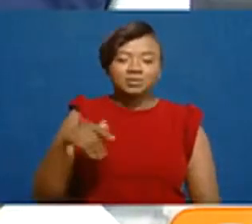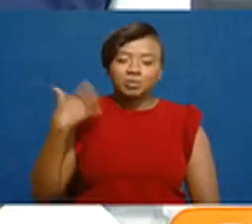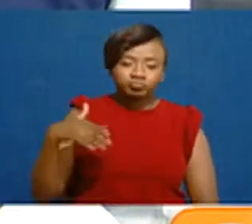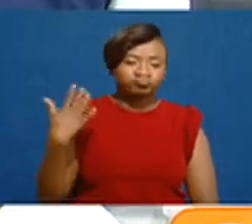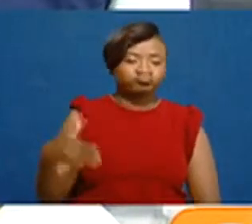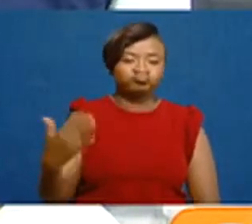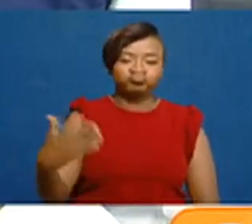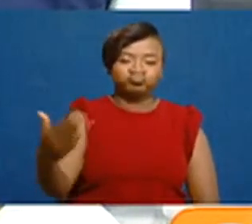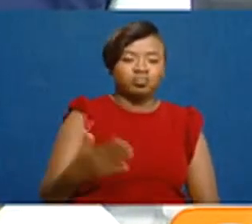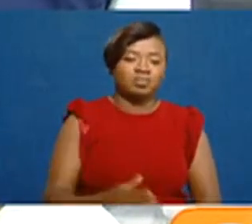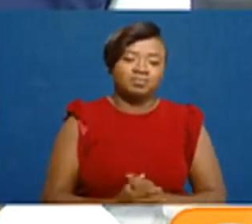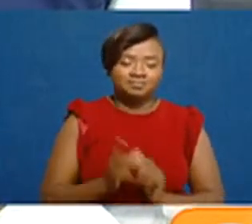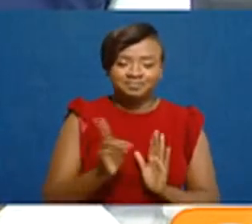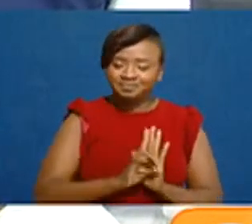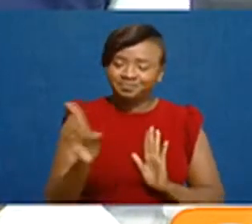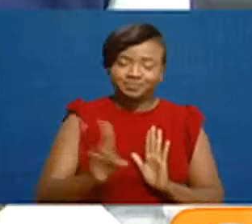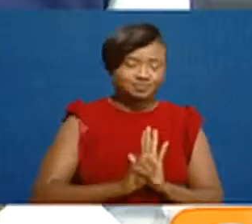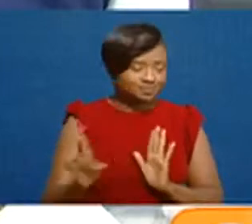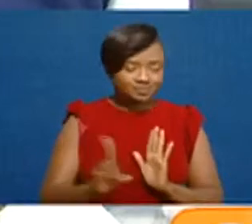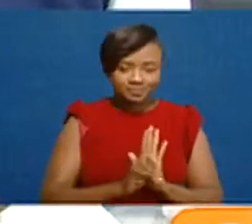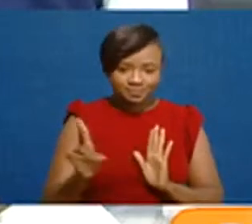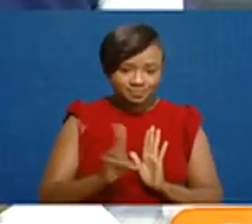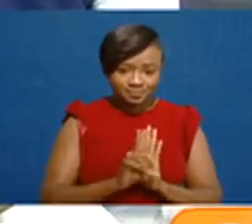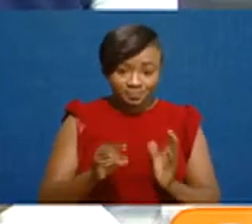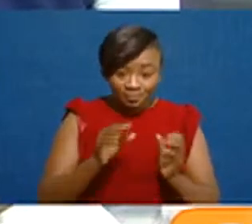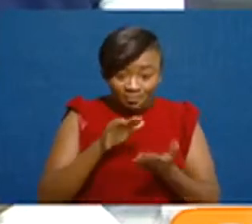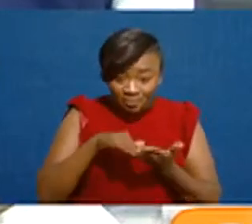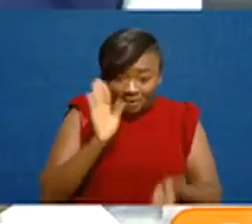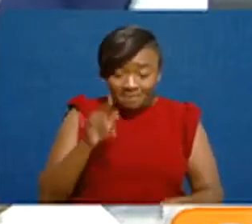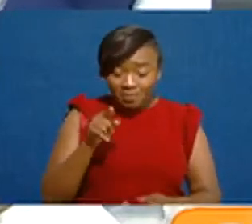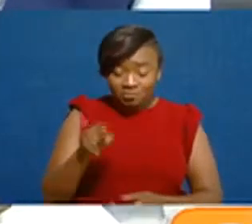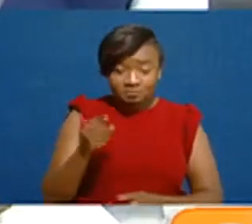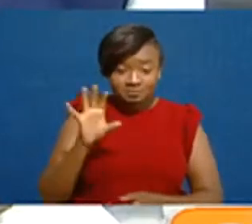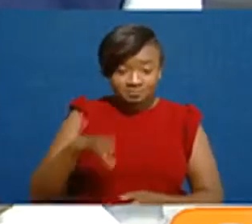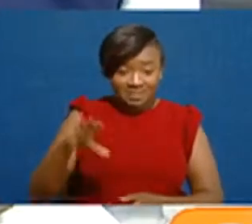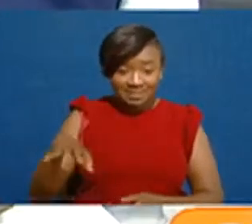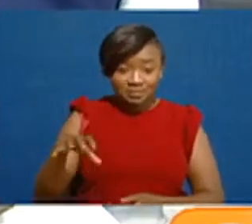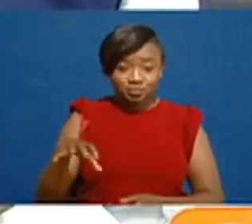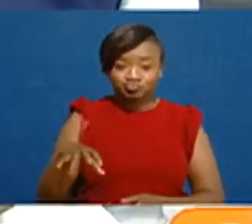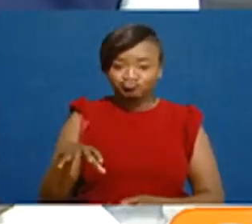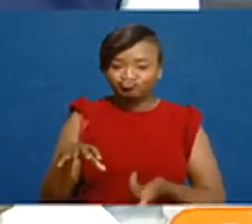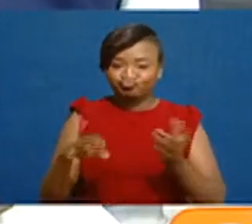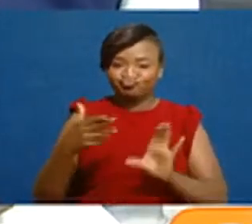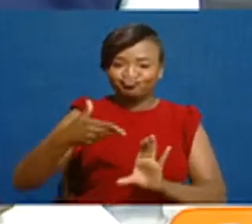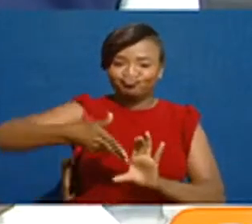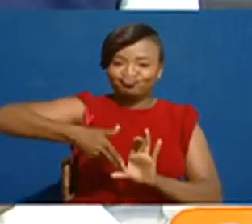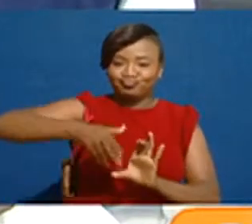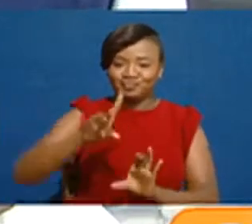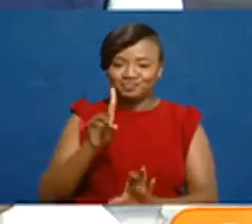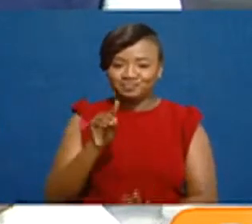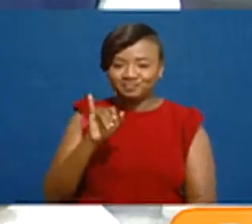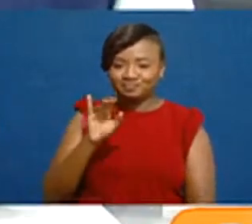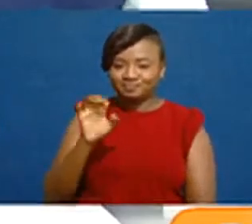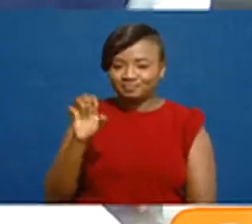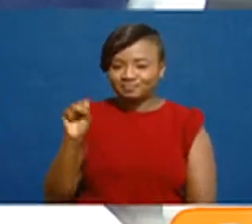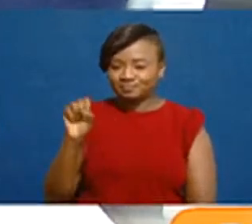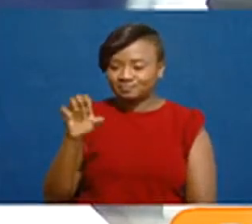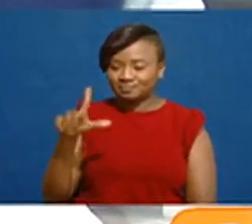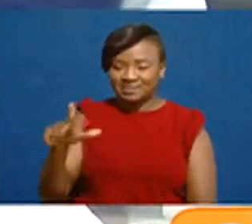of transport every single day. Most matatus run on diesel, which is a major source of gases that